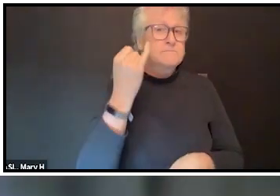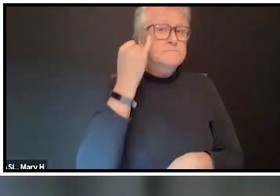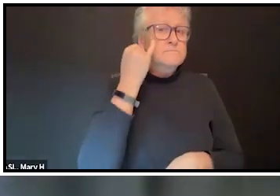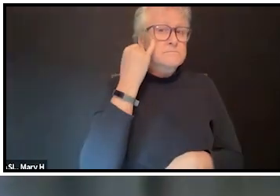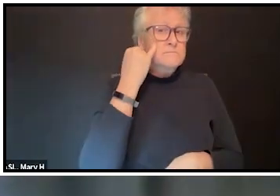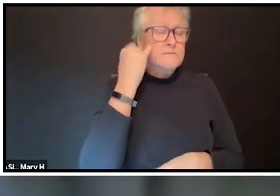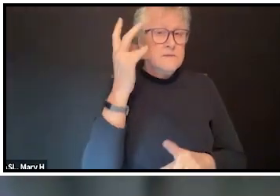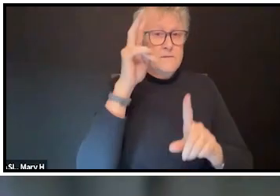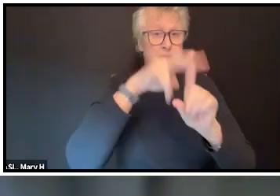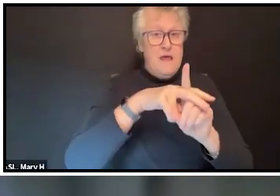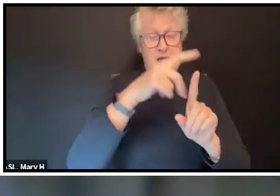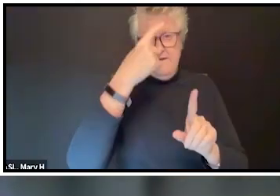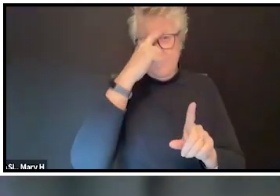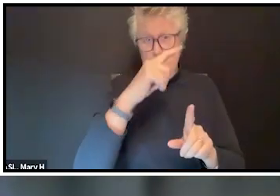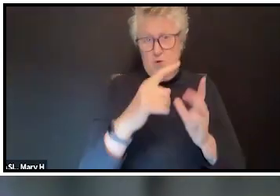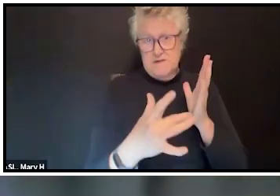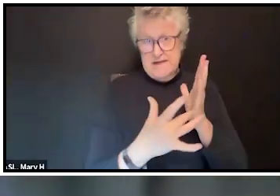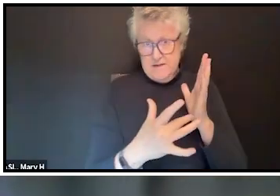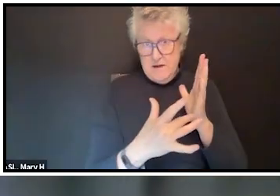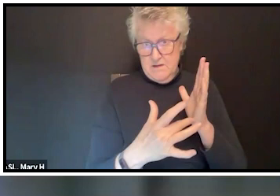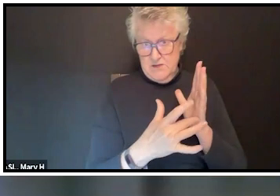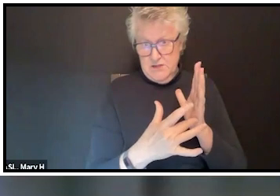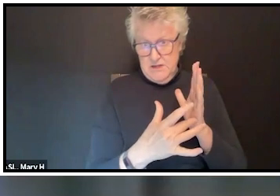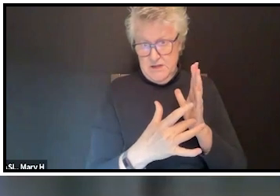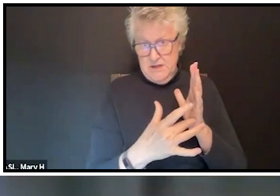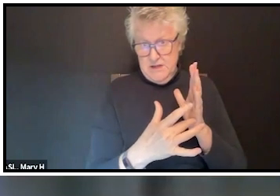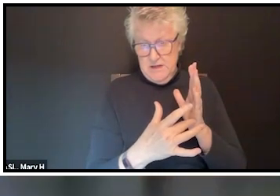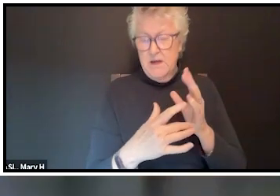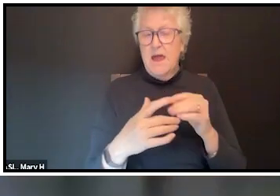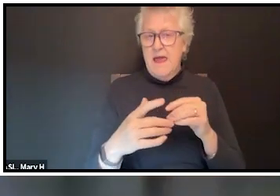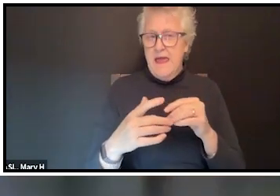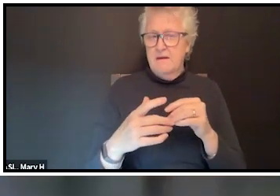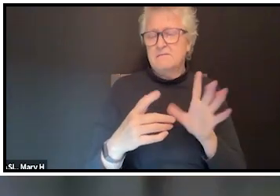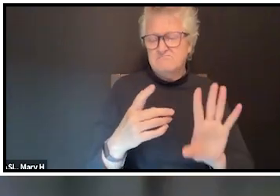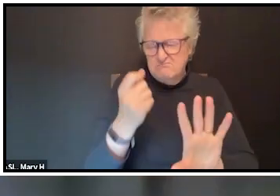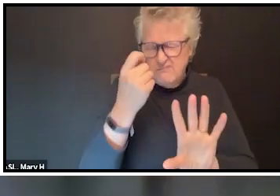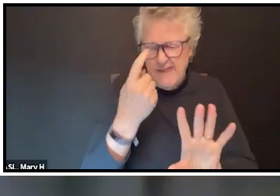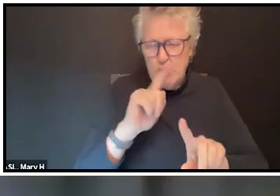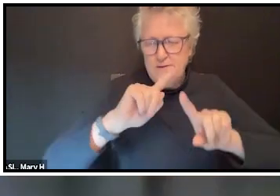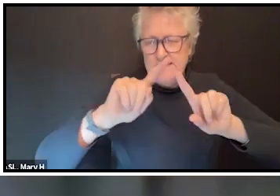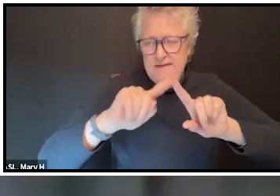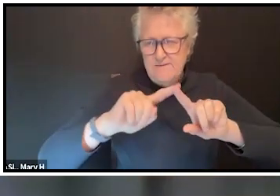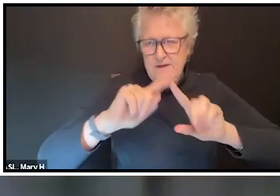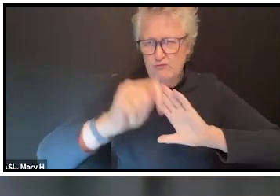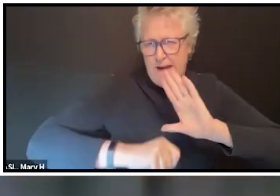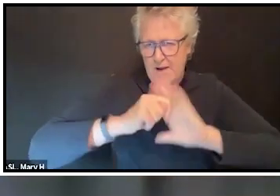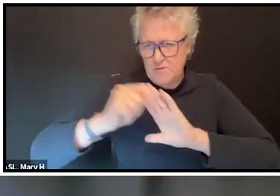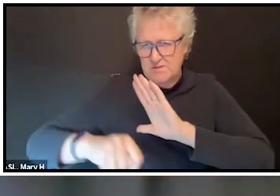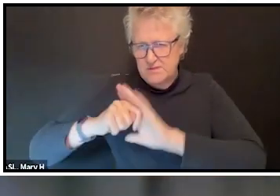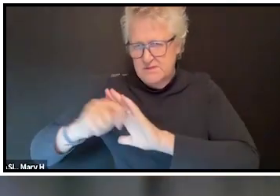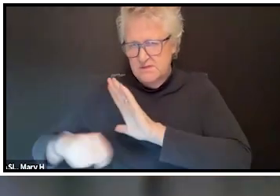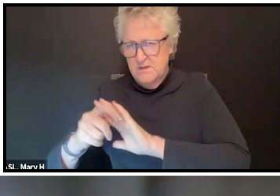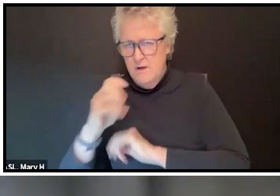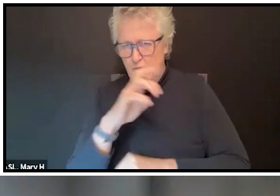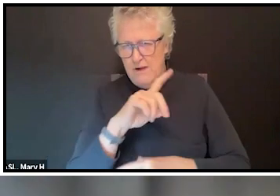approved there were different rounds. If you're not sure of what round you were in, I'm sure somebody who may have helped you submit